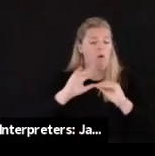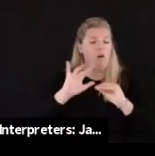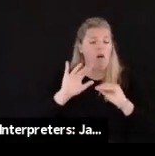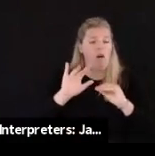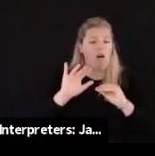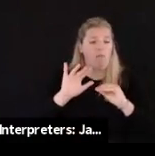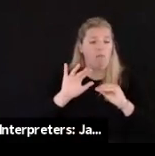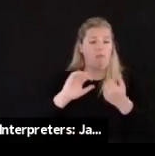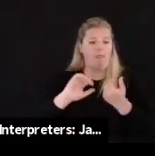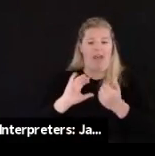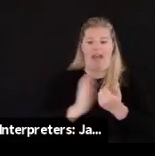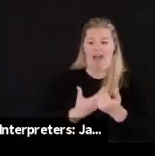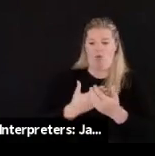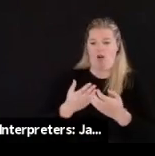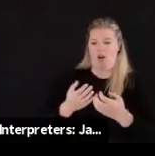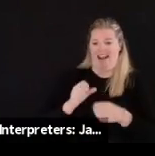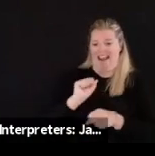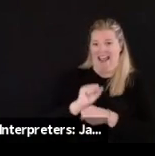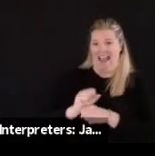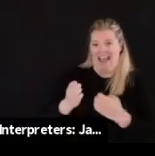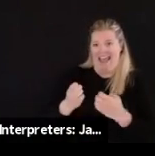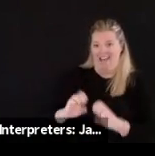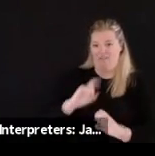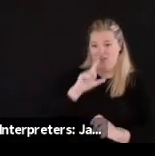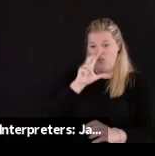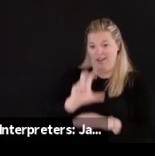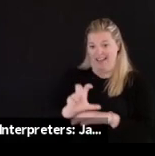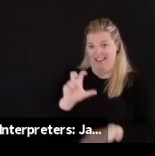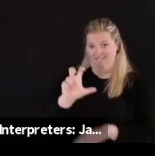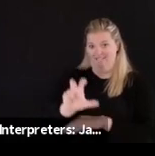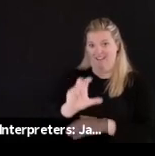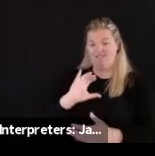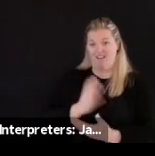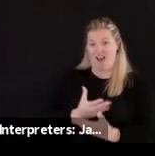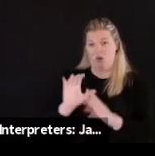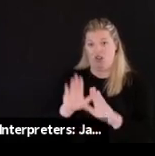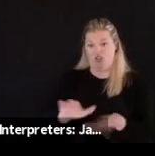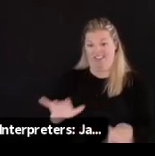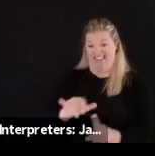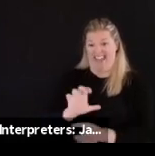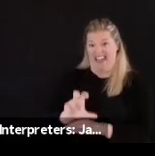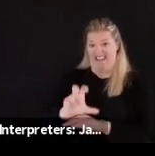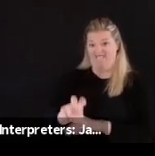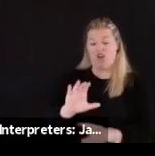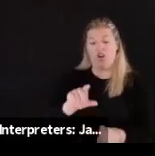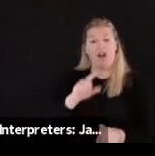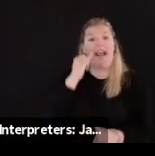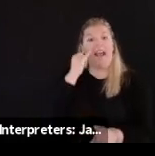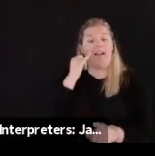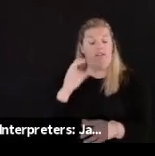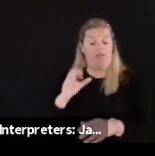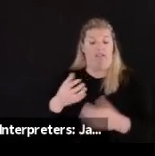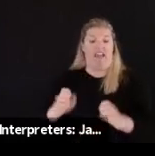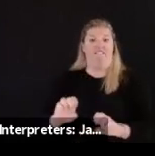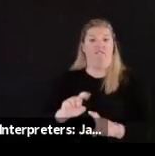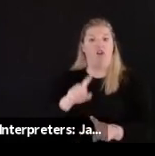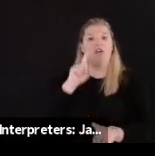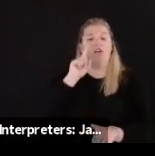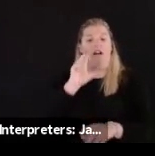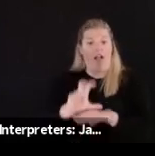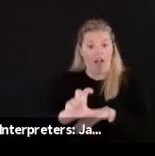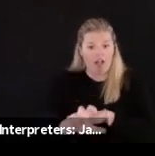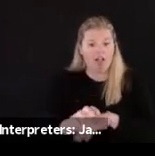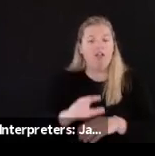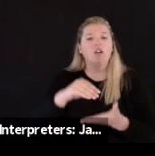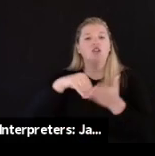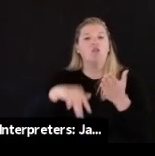our efforts to invest in our children will dramatically change the outcomes of the way that children engage with